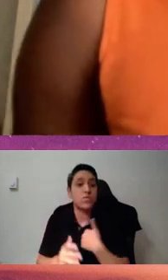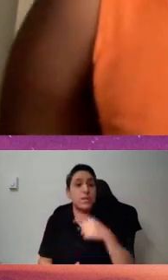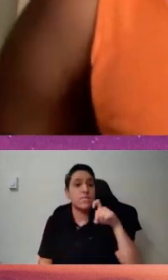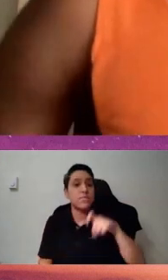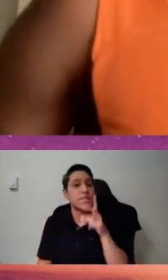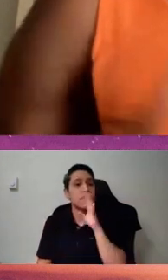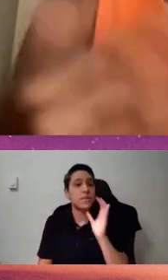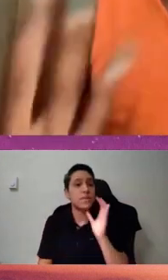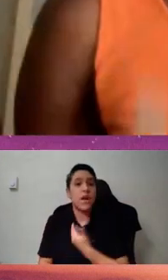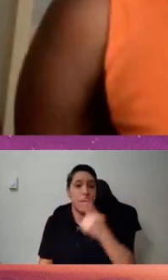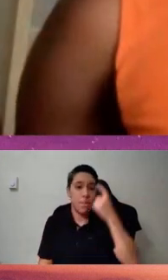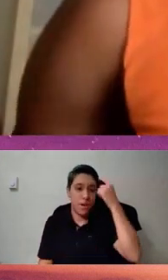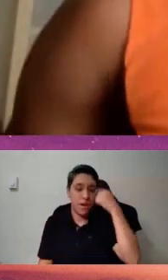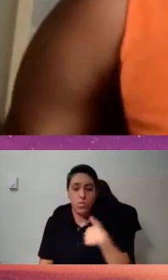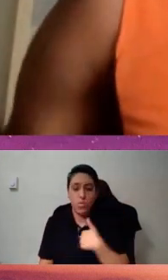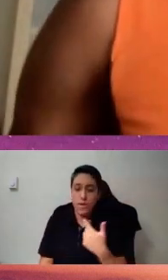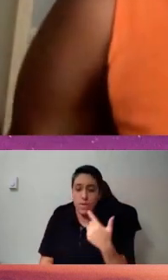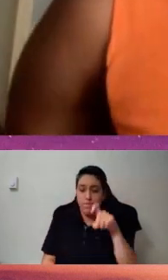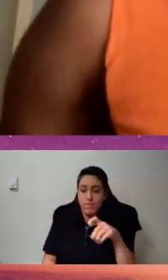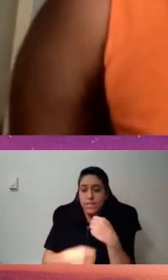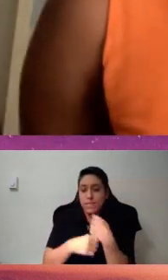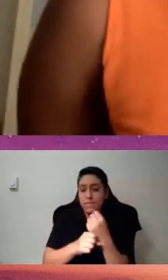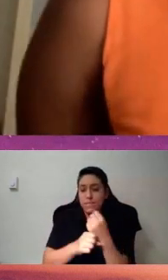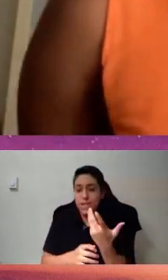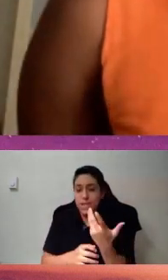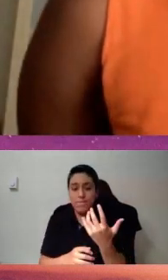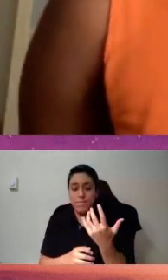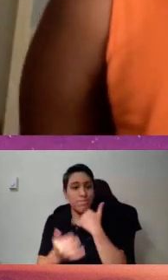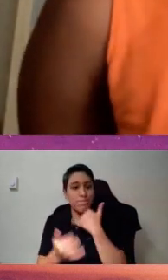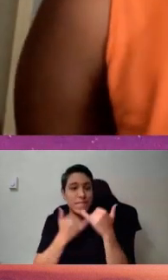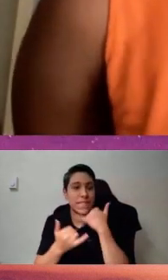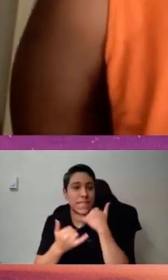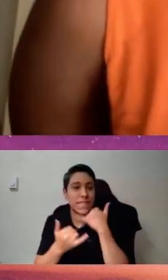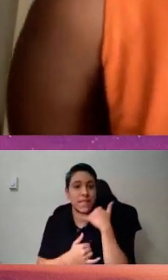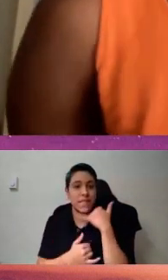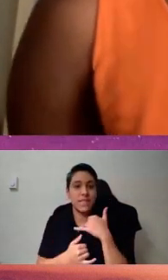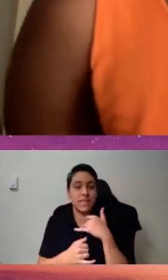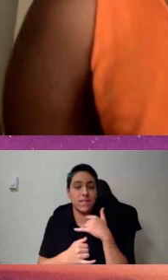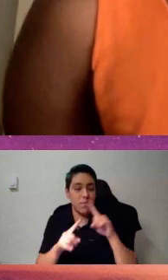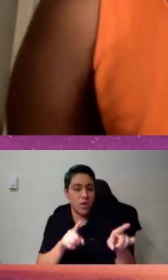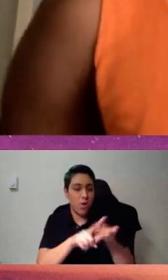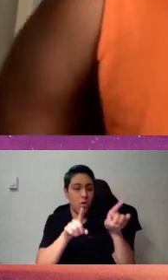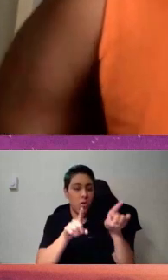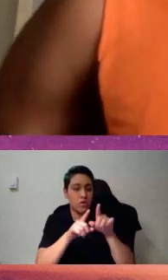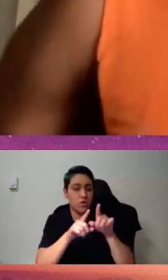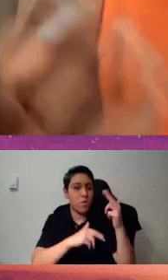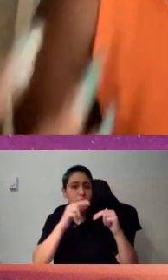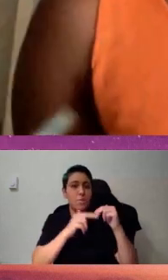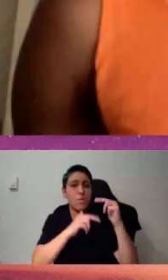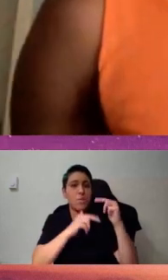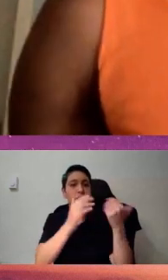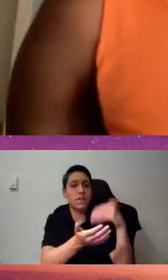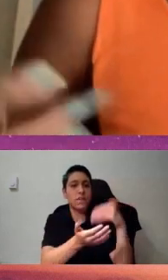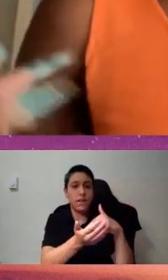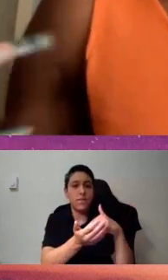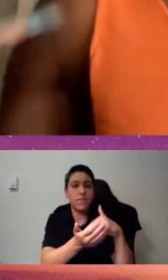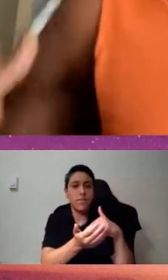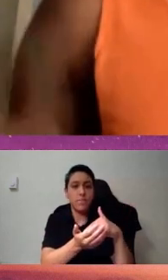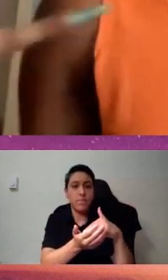mistakes. It's repairing. Decolonization is, you know, again, uprooting,